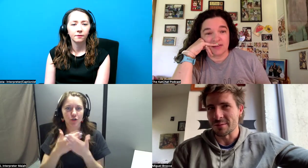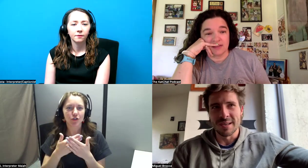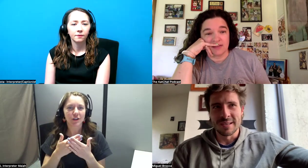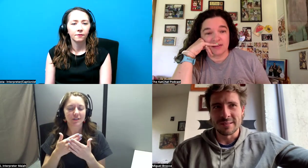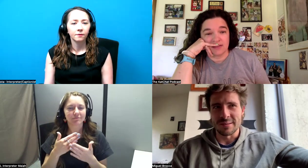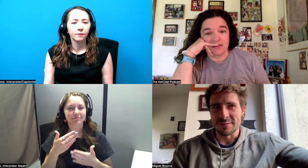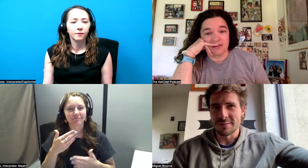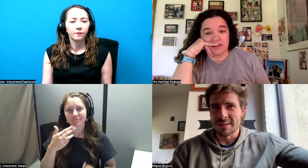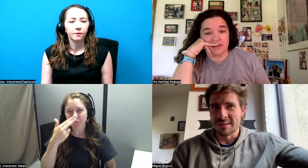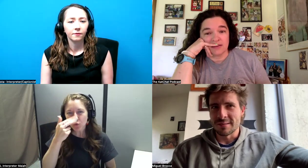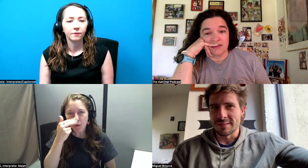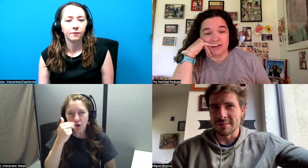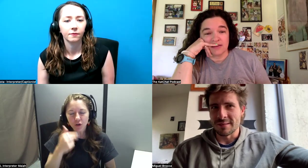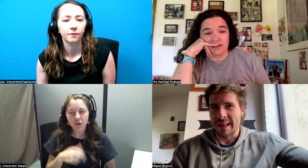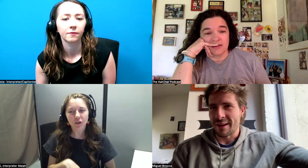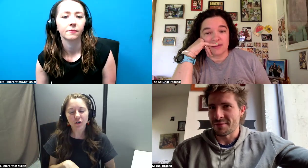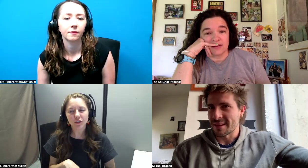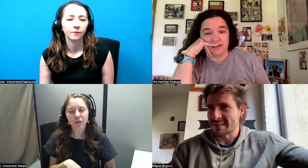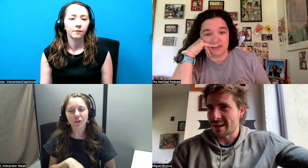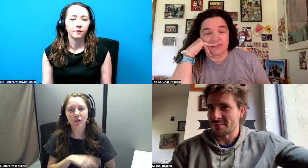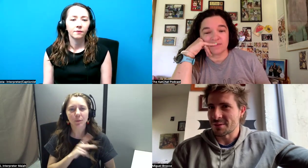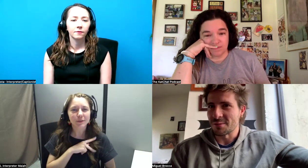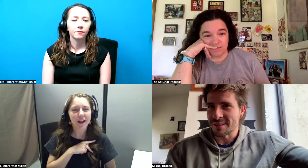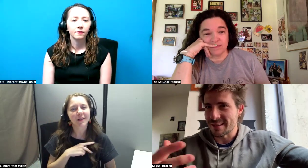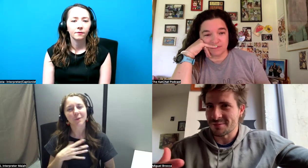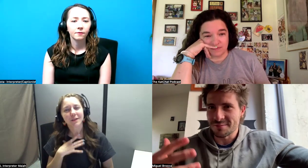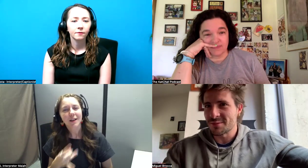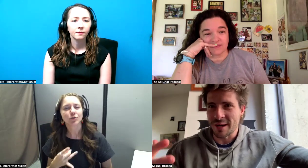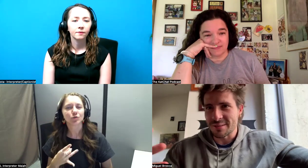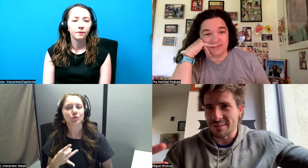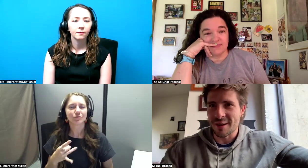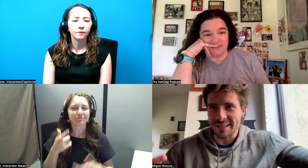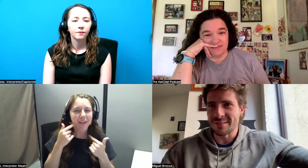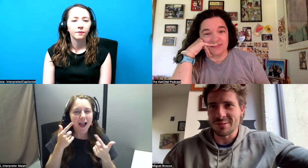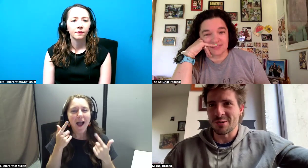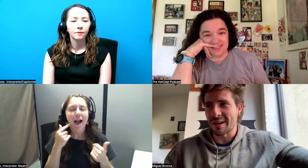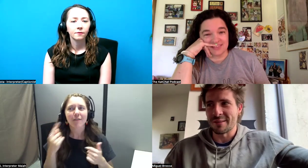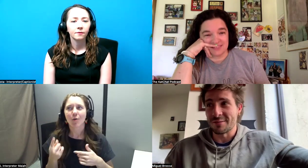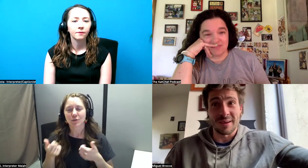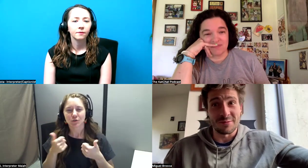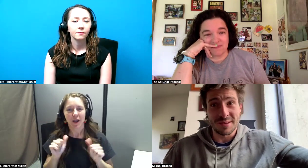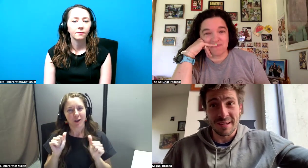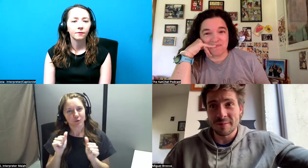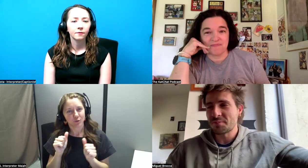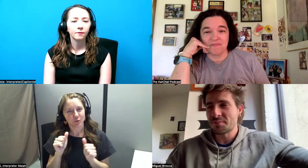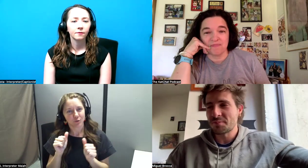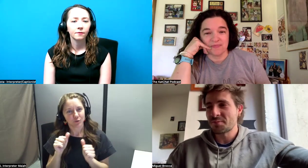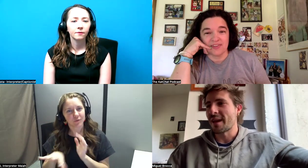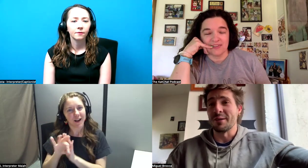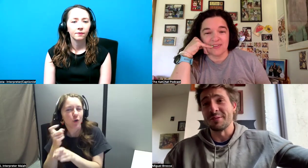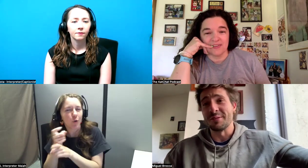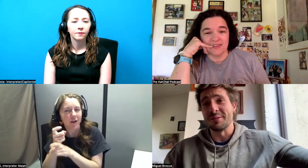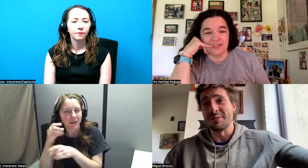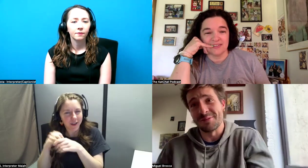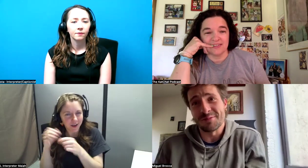like to sort of laugh things out. We're always like trying to find the joke out of everything.